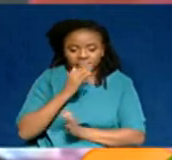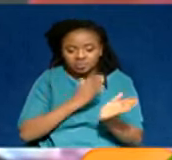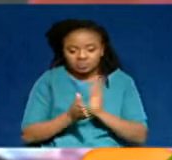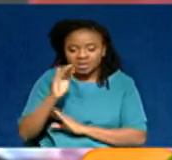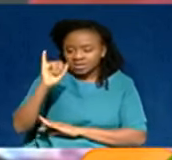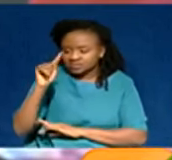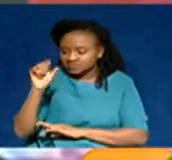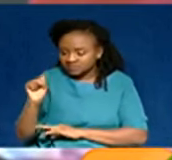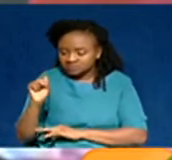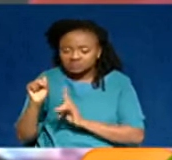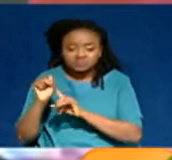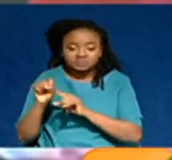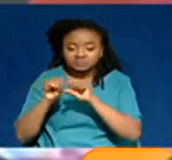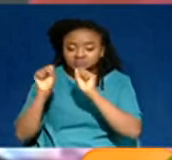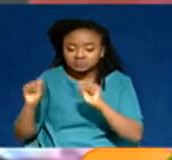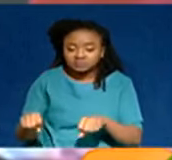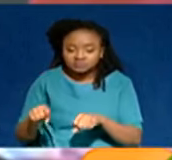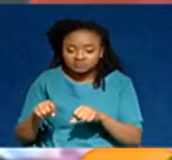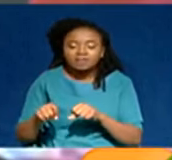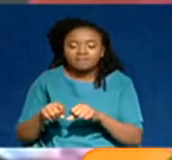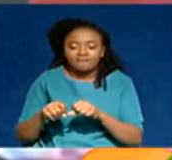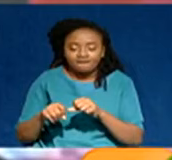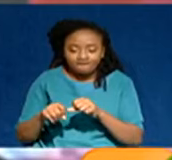ITS system, and that ITS system again has